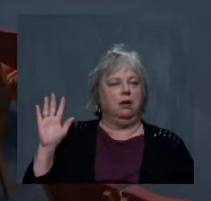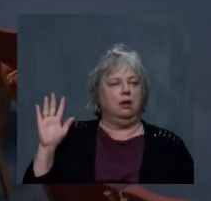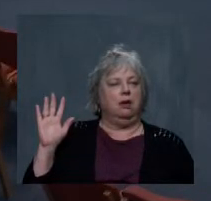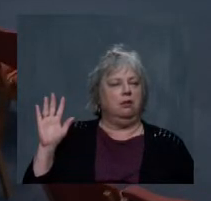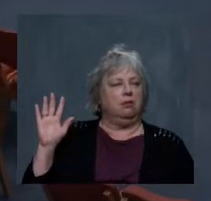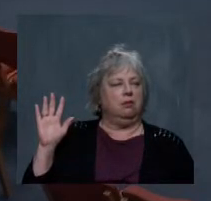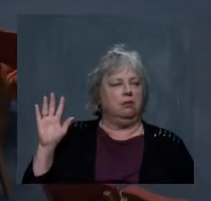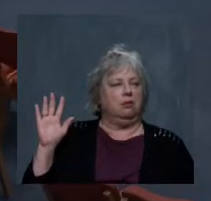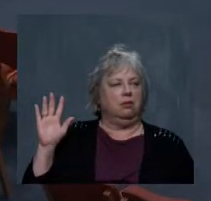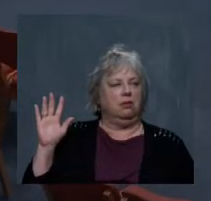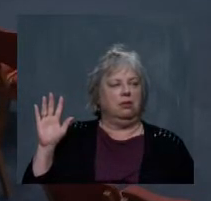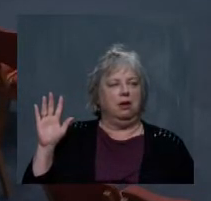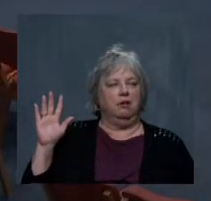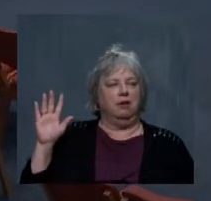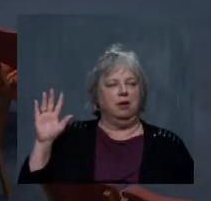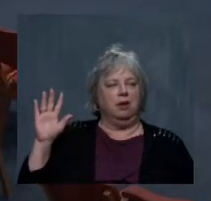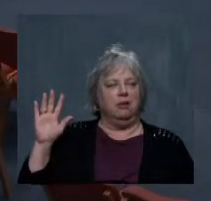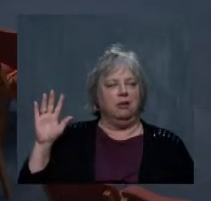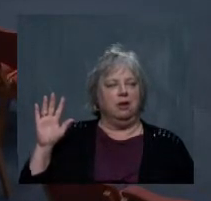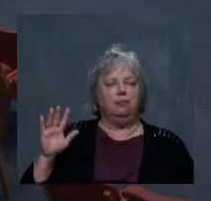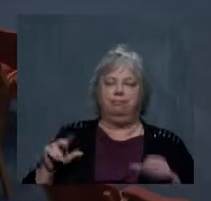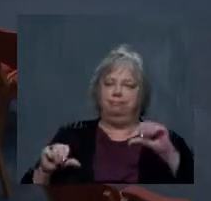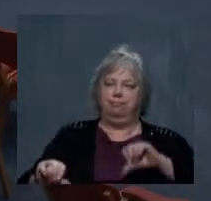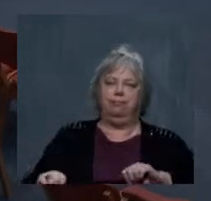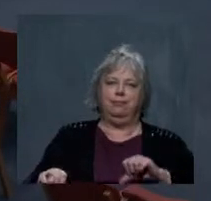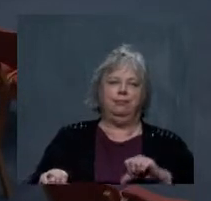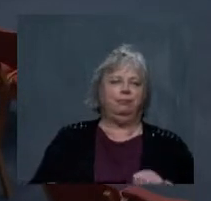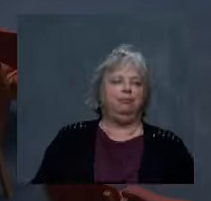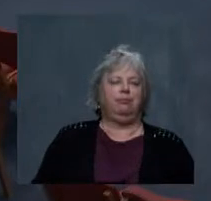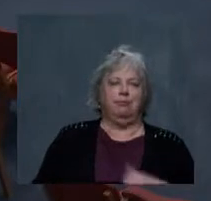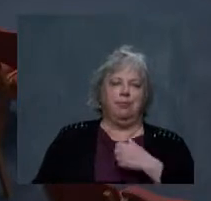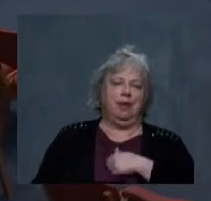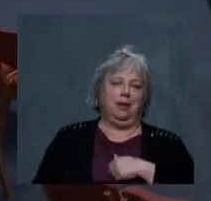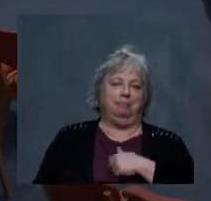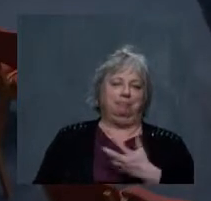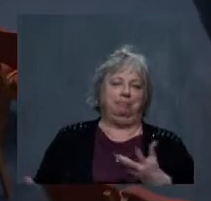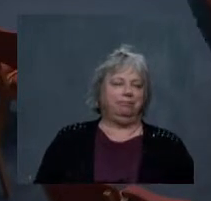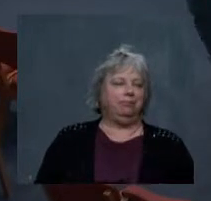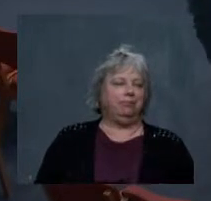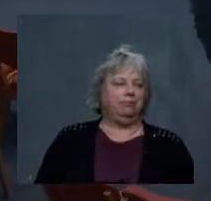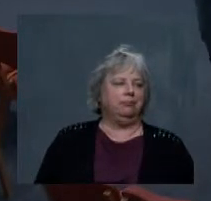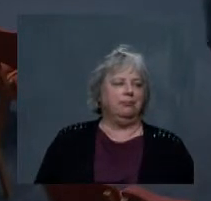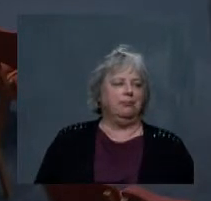hand. It's been turned down, so sorry. Okay.